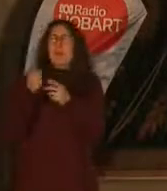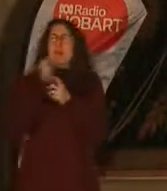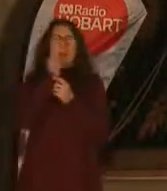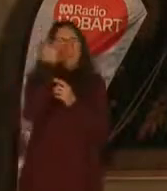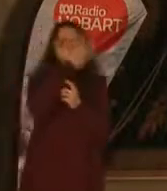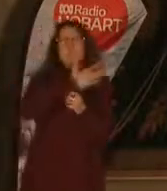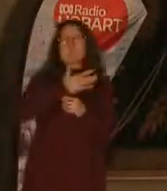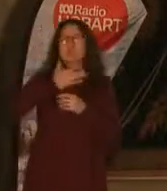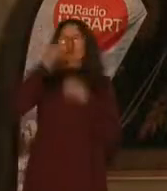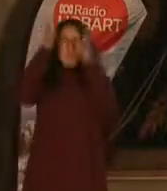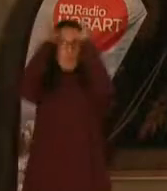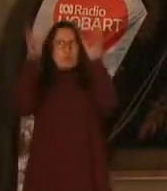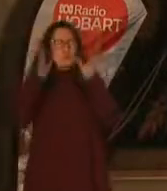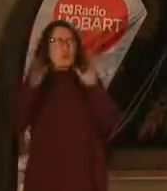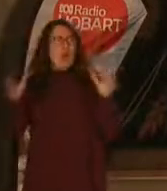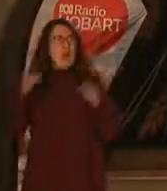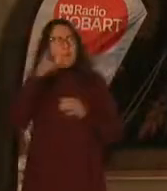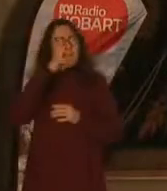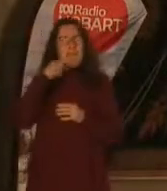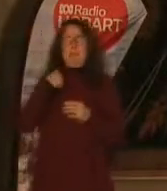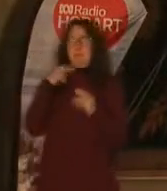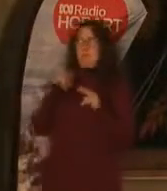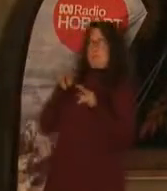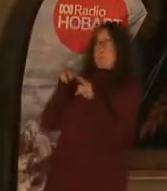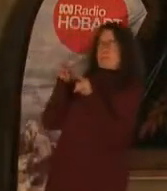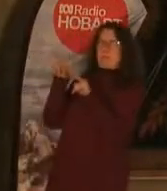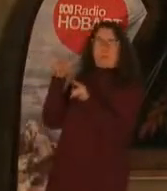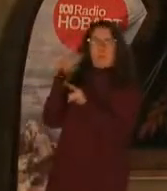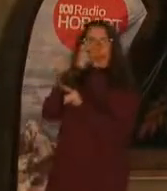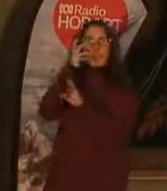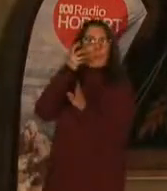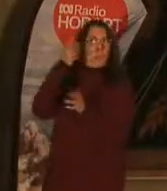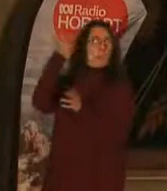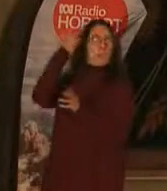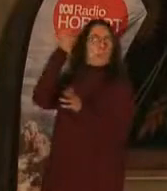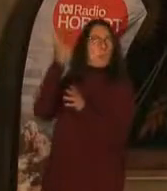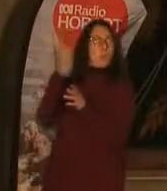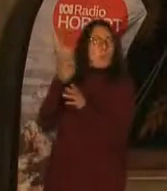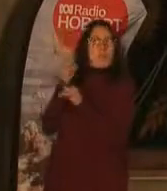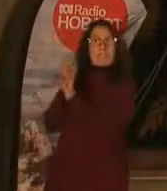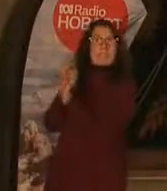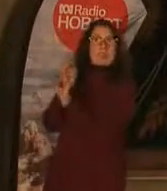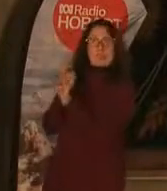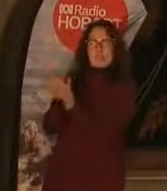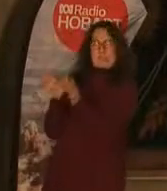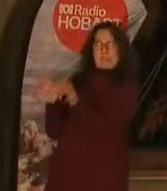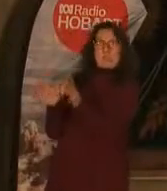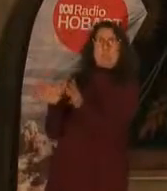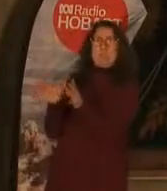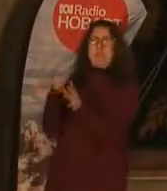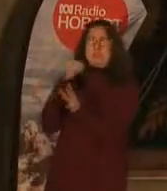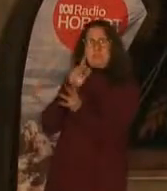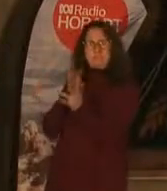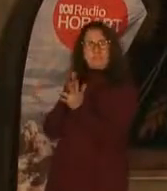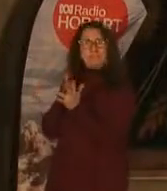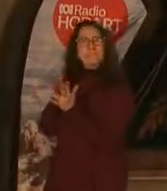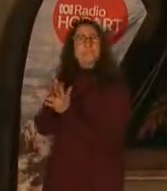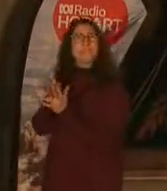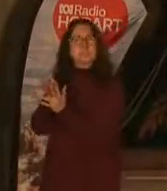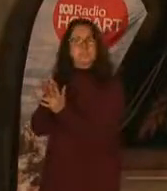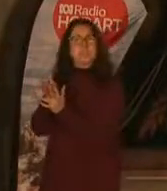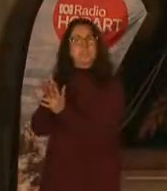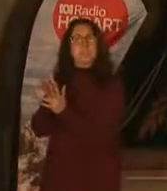working within these institutions to make them more accessible to Aboriginal people as researchers, not